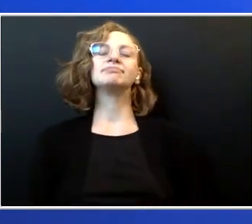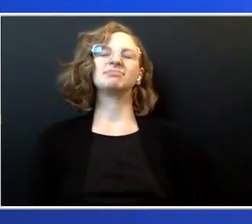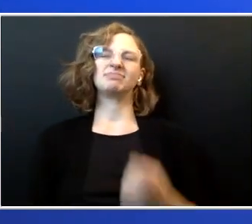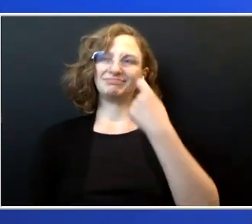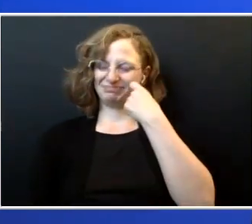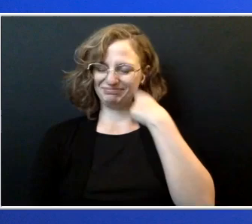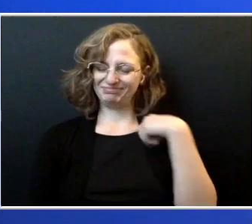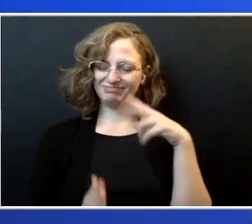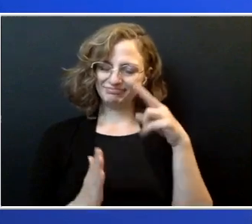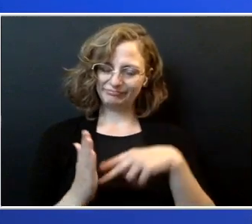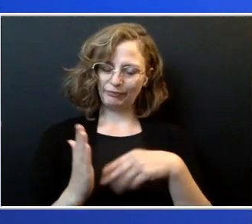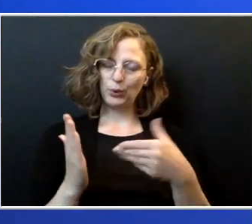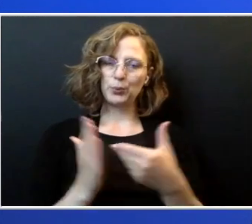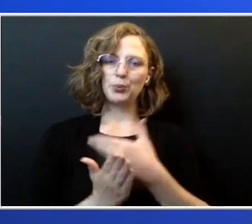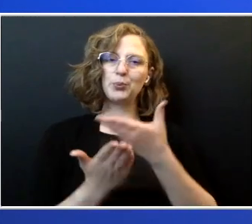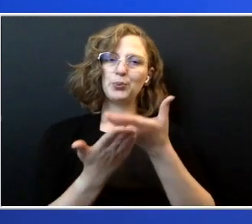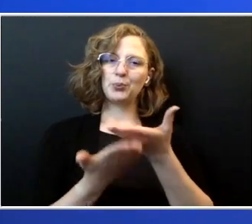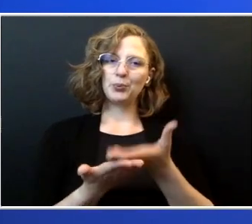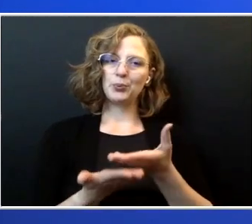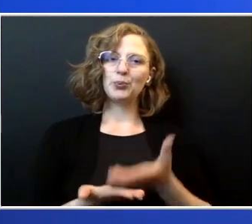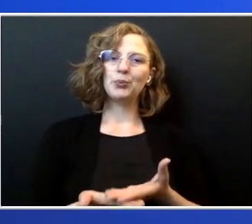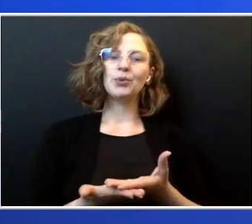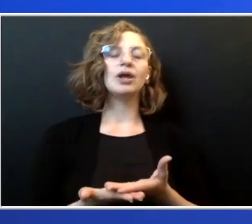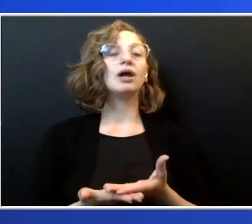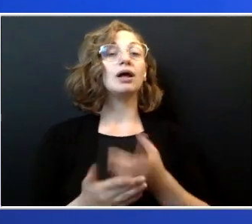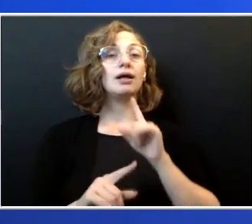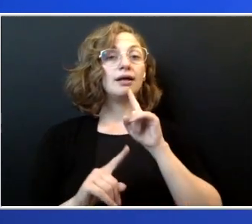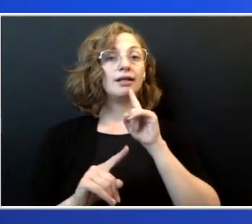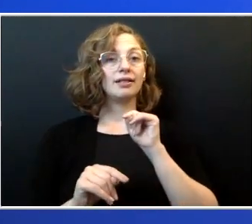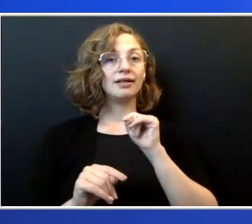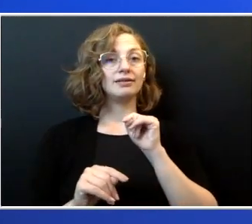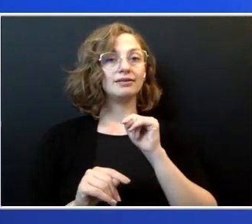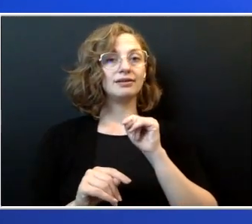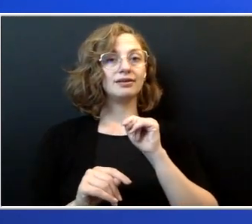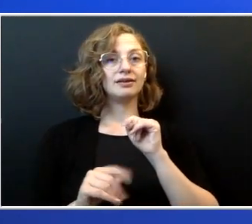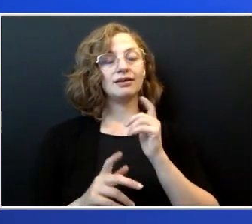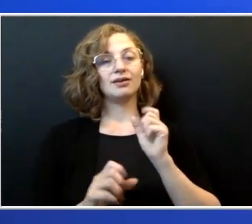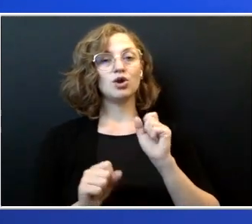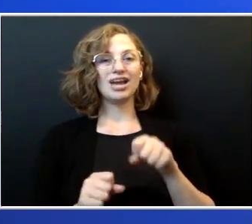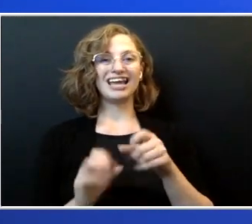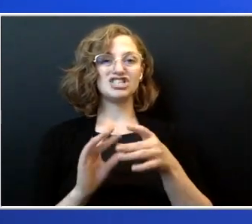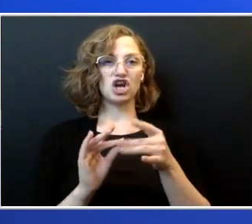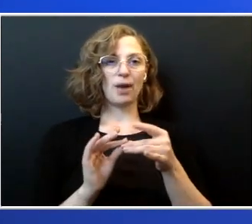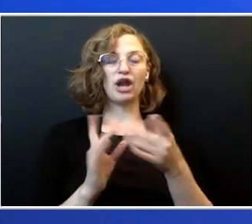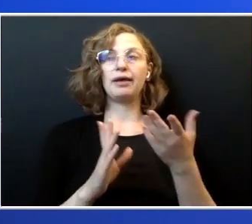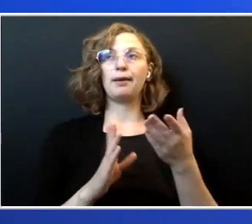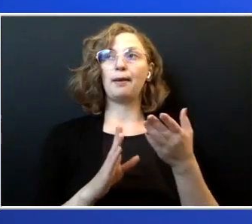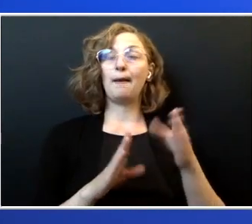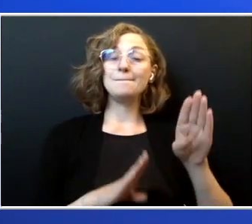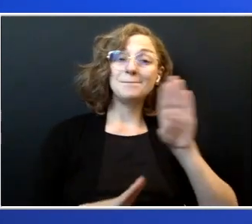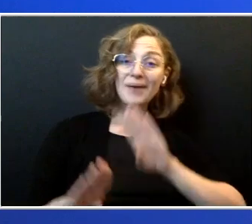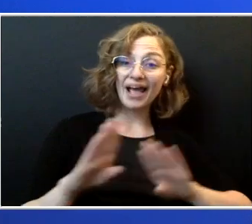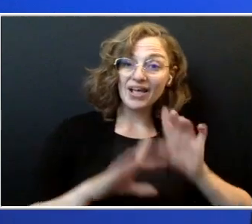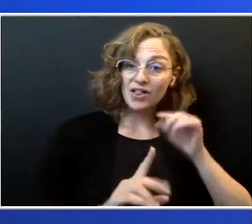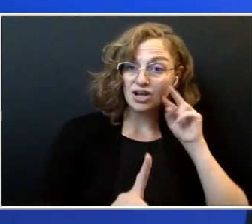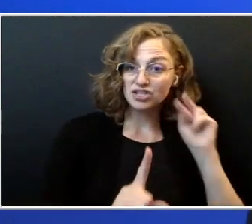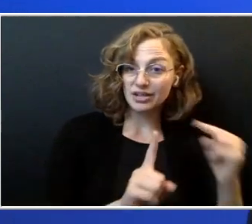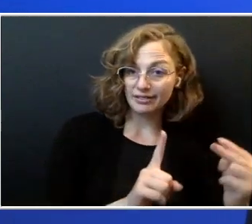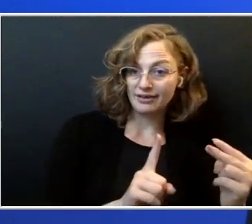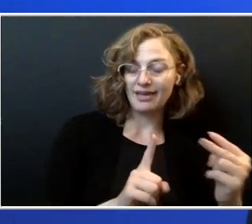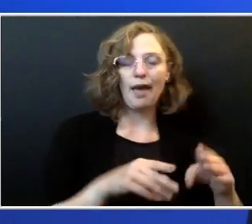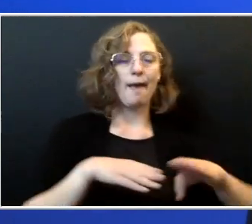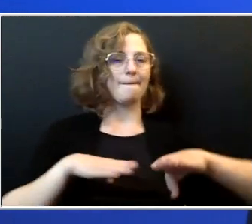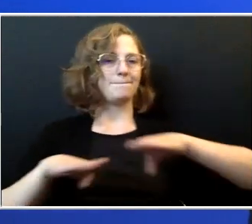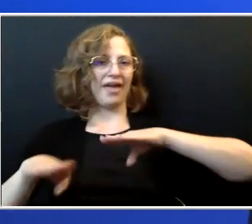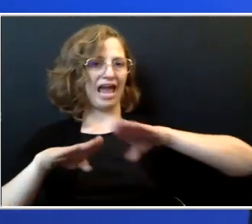And the answer is we can talk about it biologically and we can also talk about it behaviorally. At the end of the day, I think that the time of day